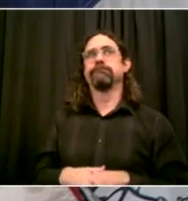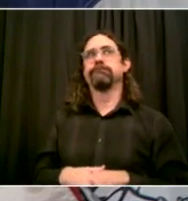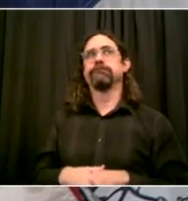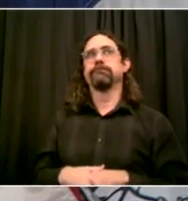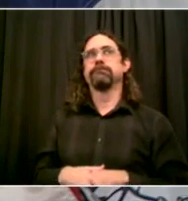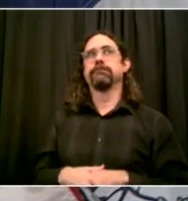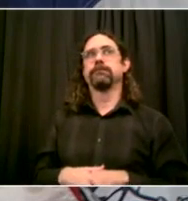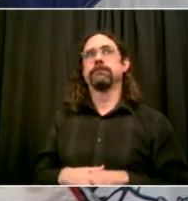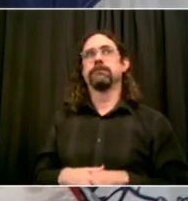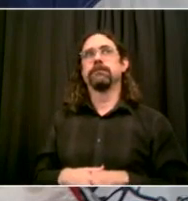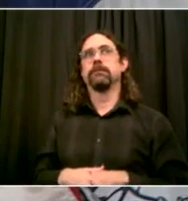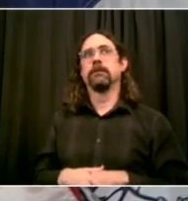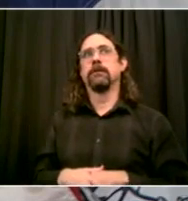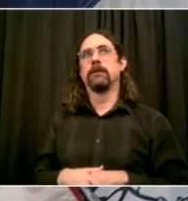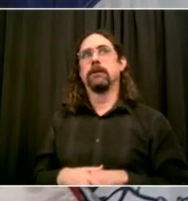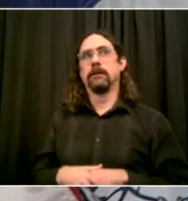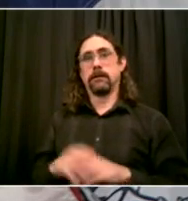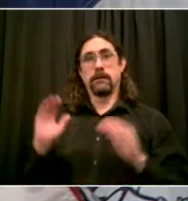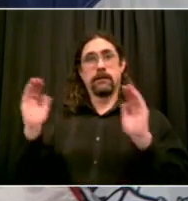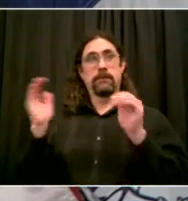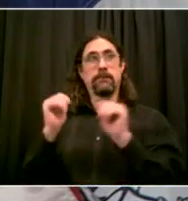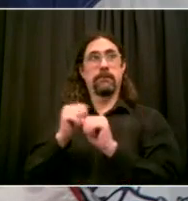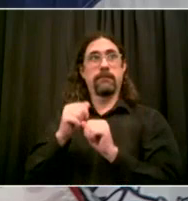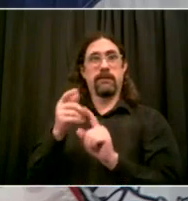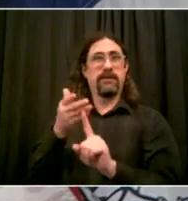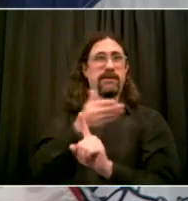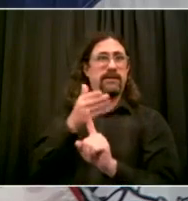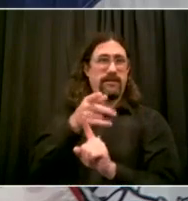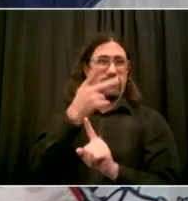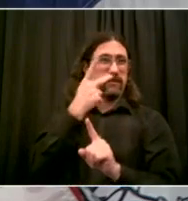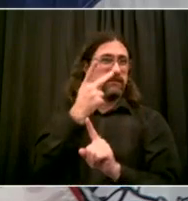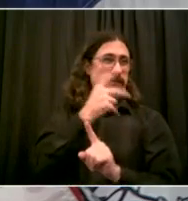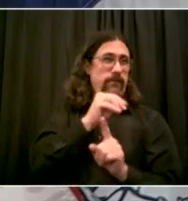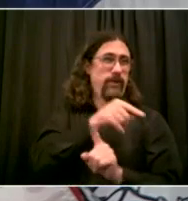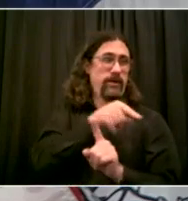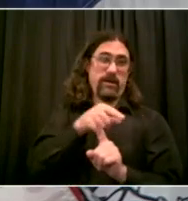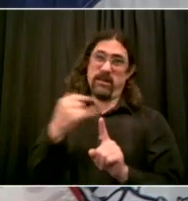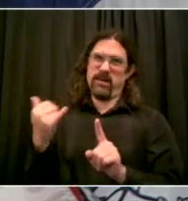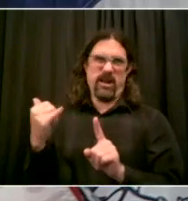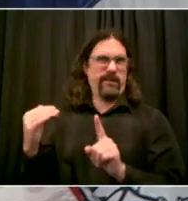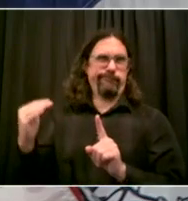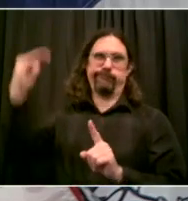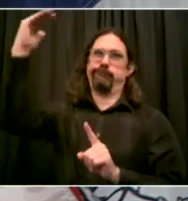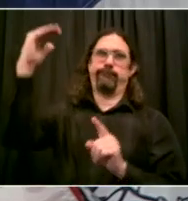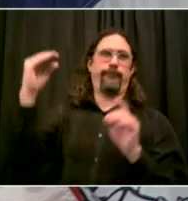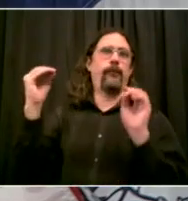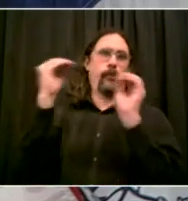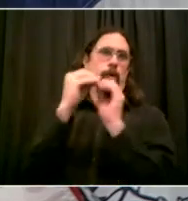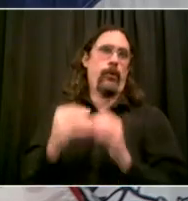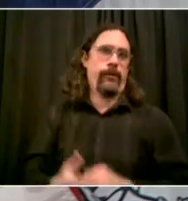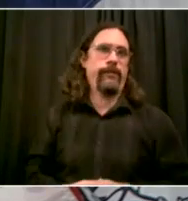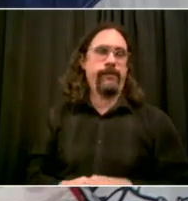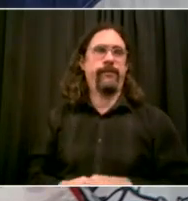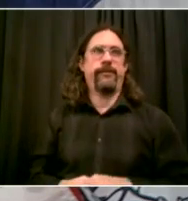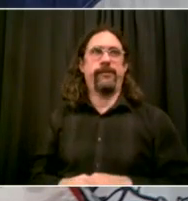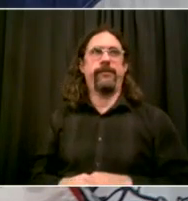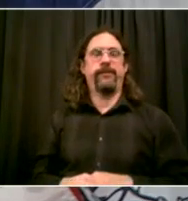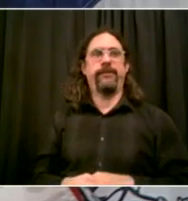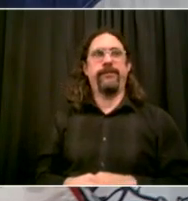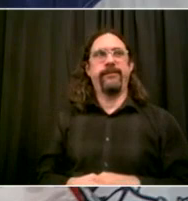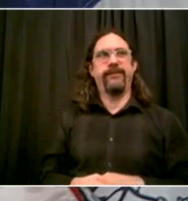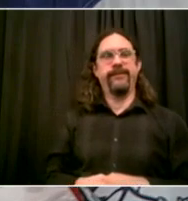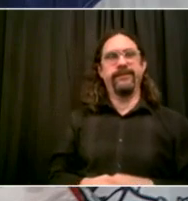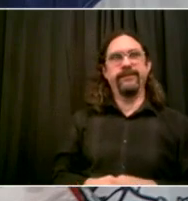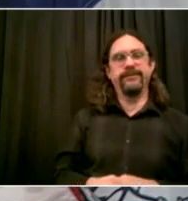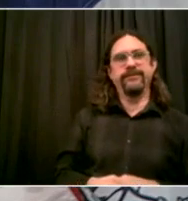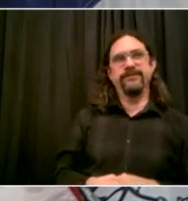work, a lot of community participation, a lot of help by community leaders, organizations, a lot of testing, that number has gone down in the vast majority of Brooklyn,